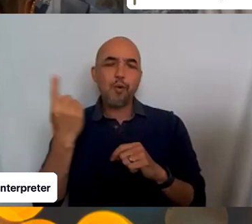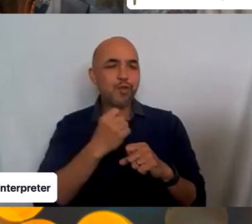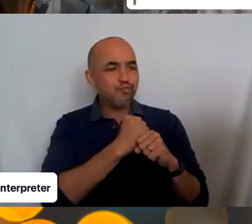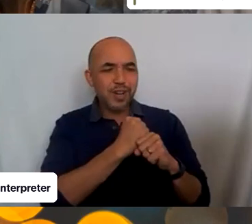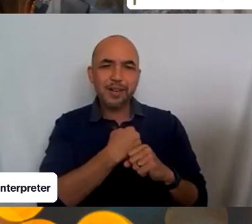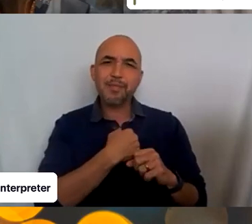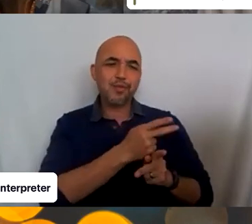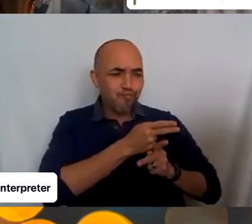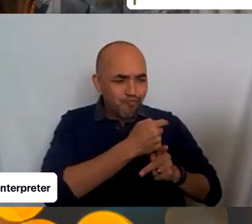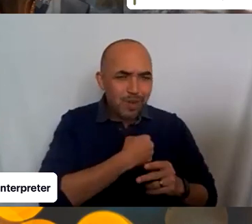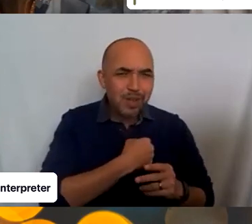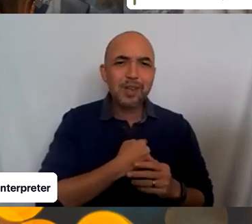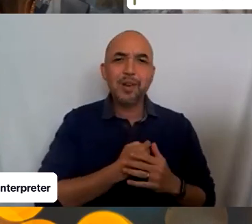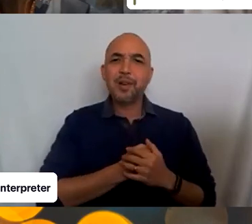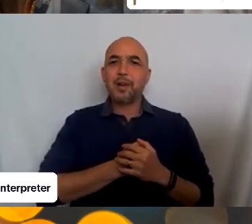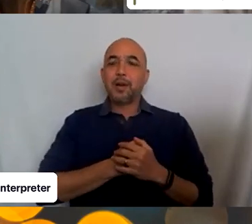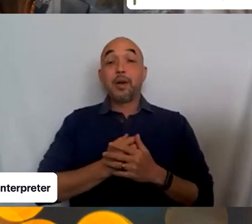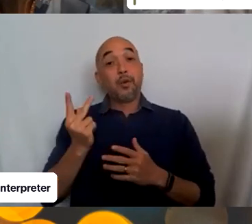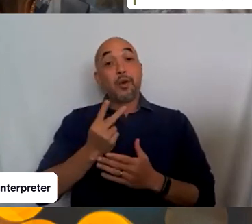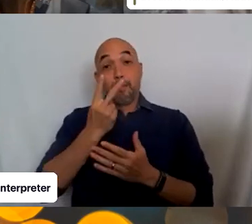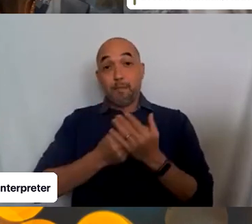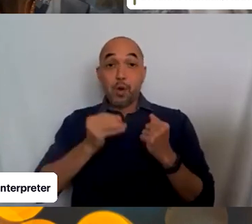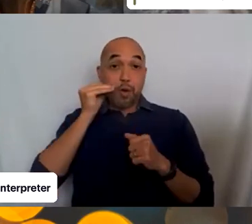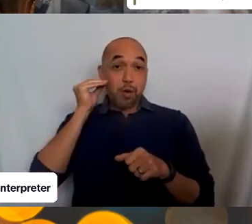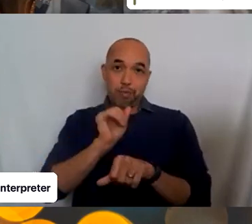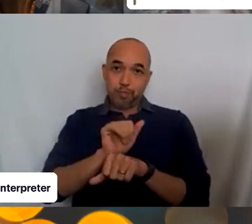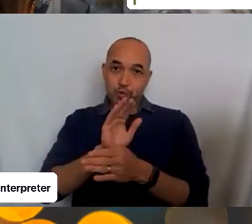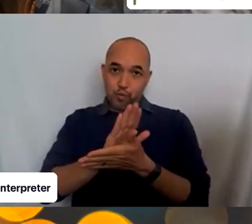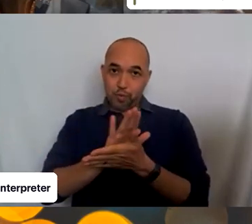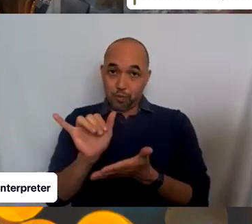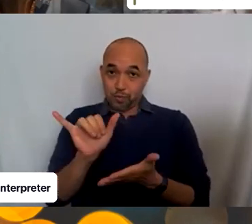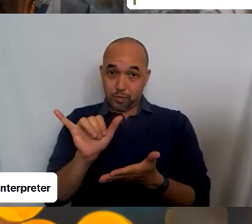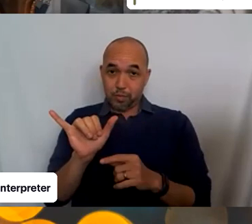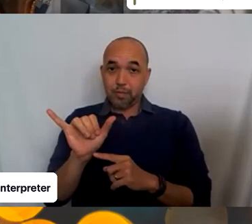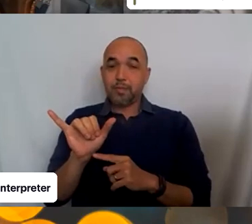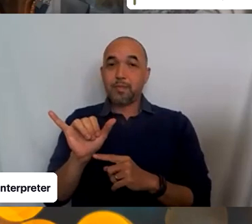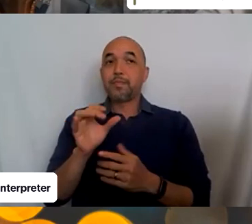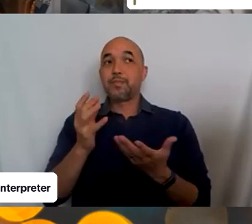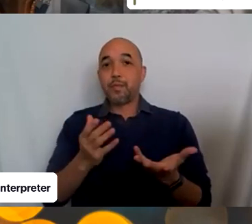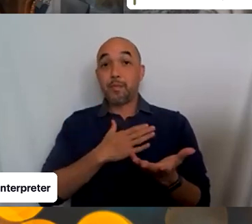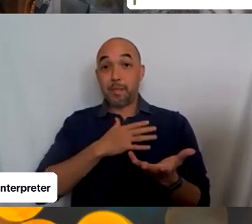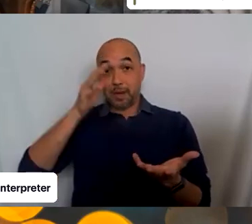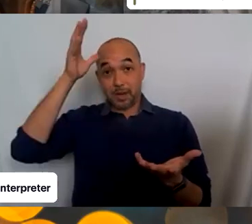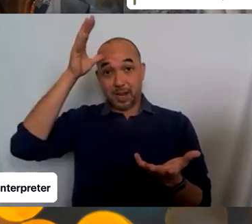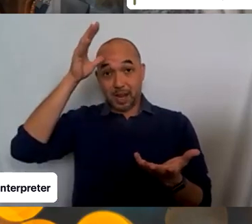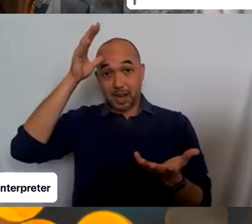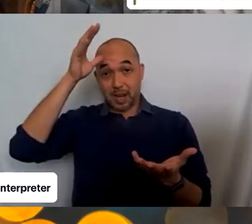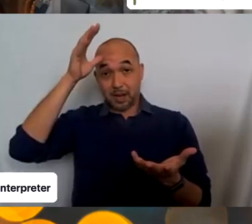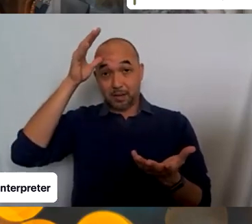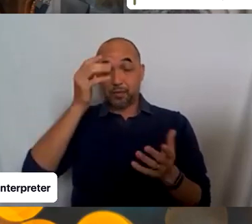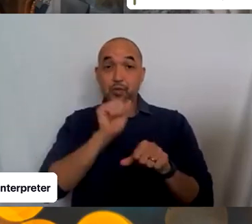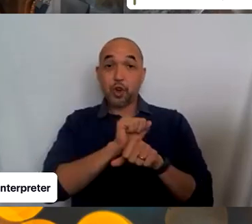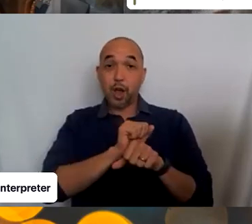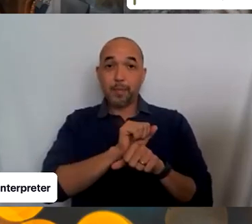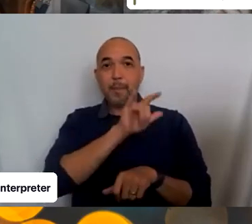me. So we were both homeschooled as well. And so my father was a pilot for FedEx. And